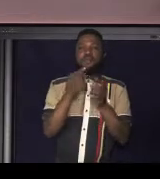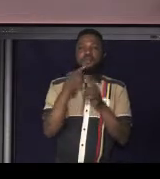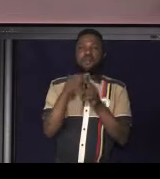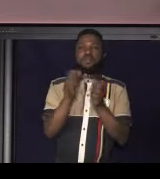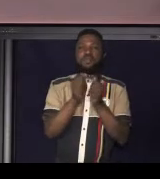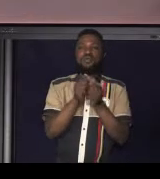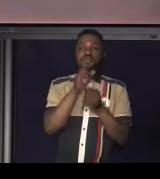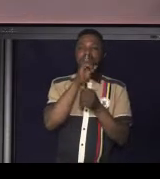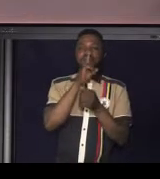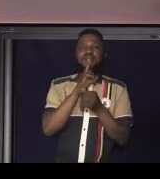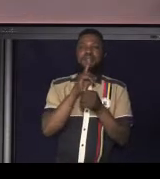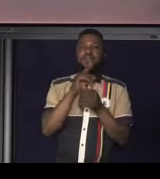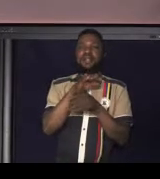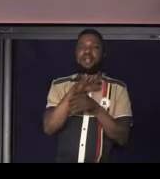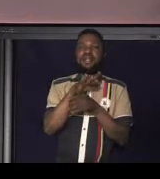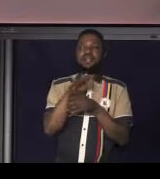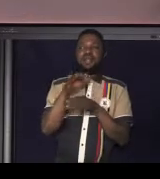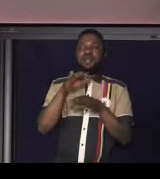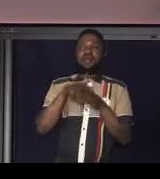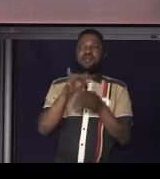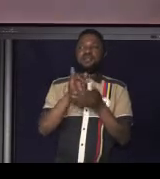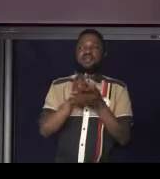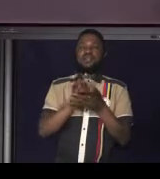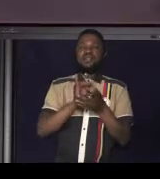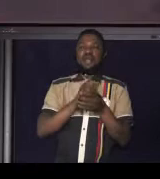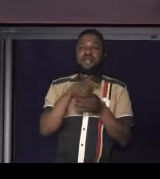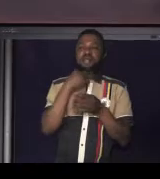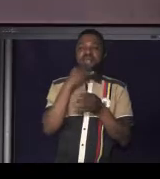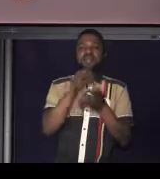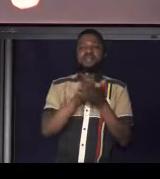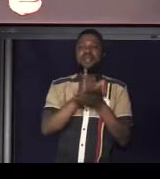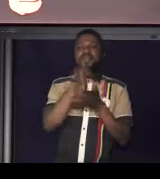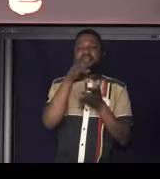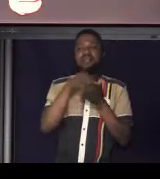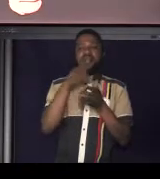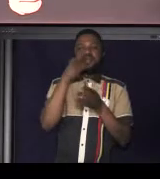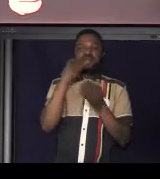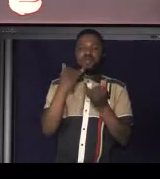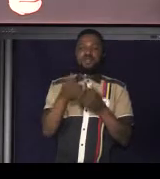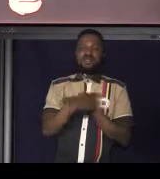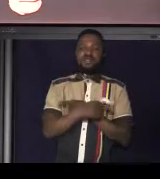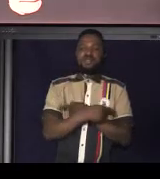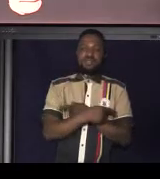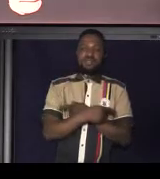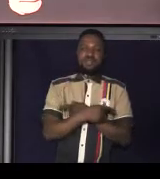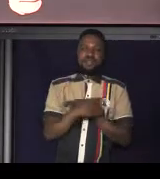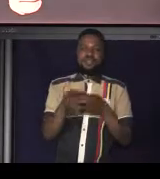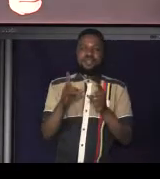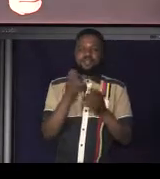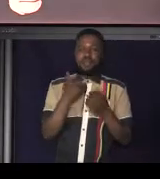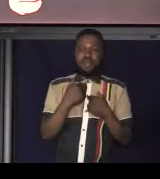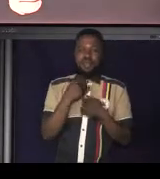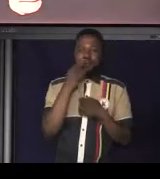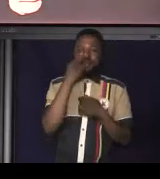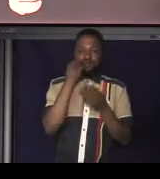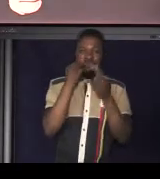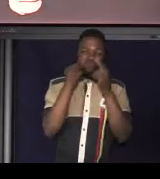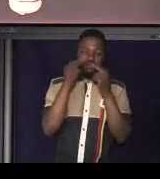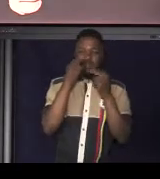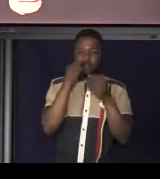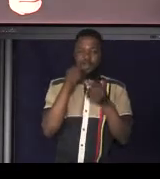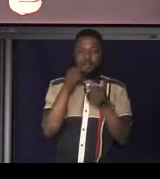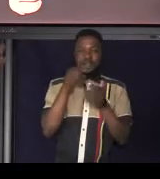words with silent letters. On that note, I say that's it for today. Did you have